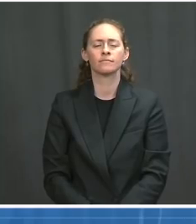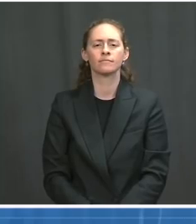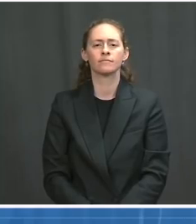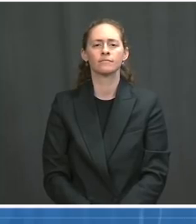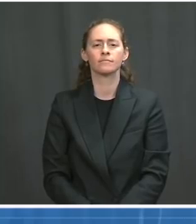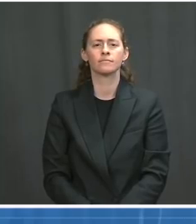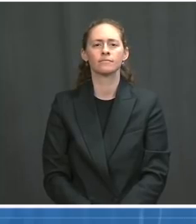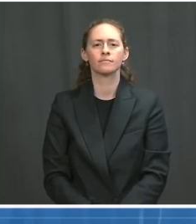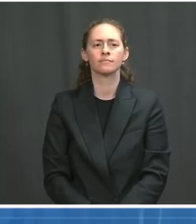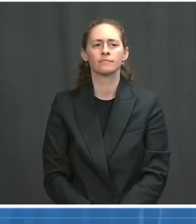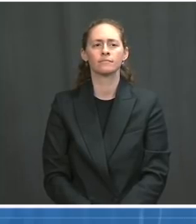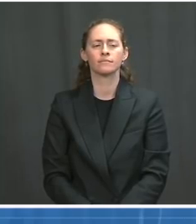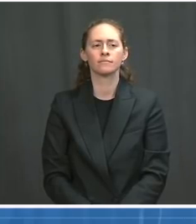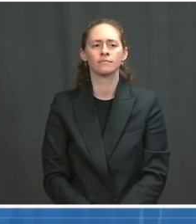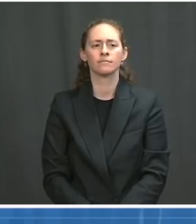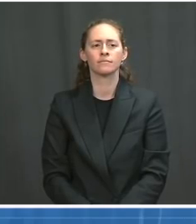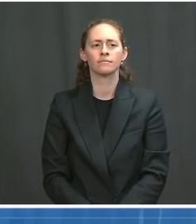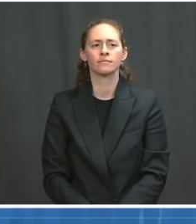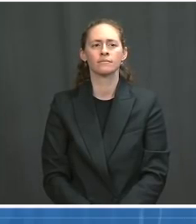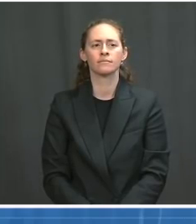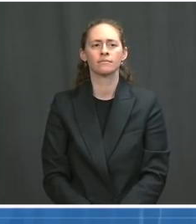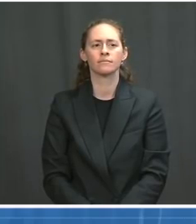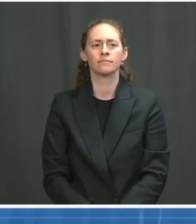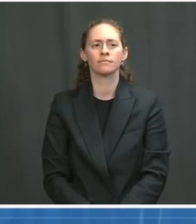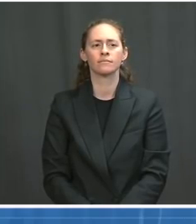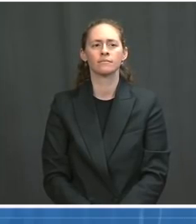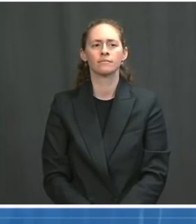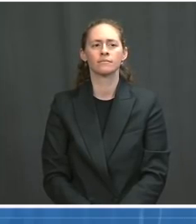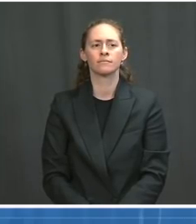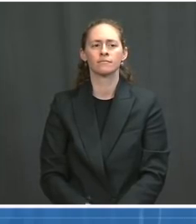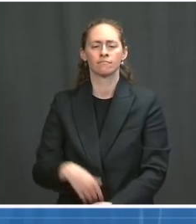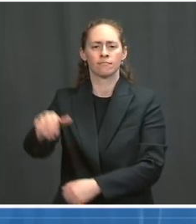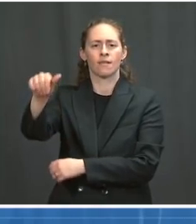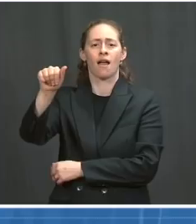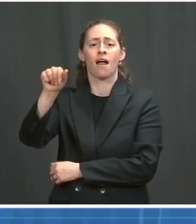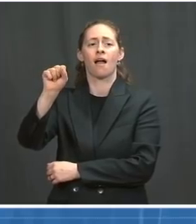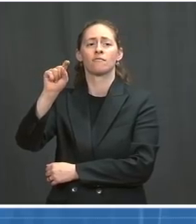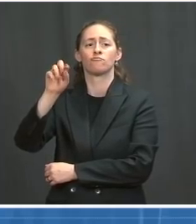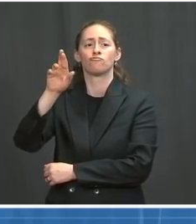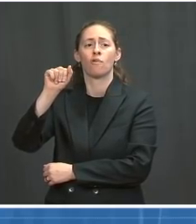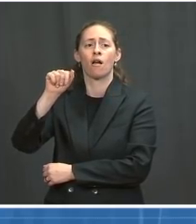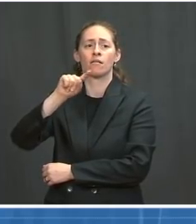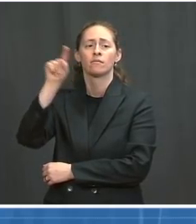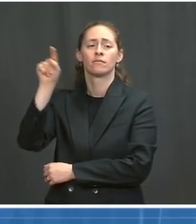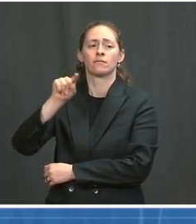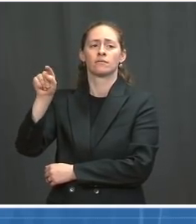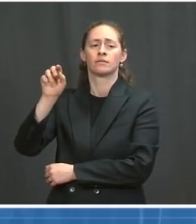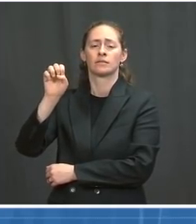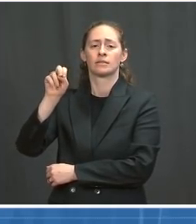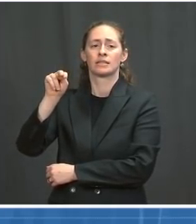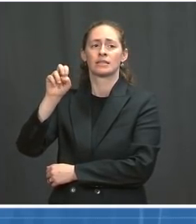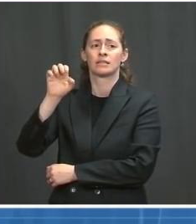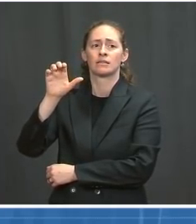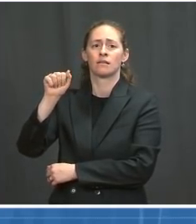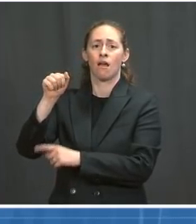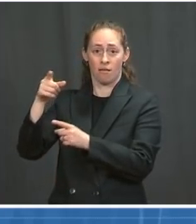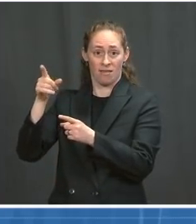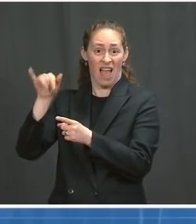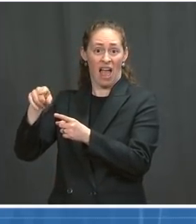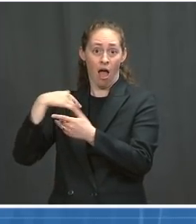AstraZeneca doses that have completed and cleared the process to send to other countries. We expect there will be